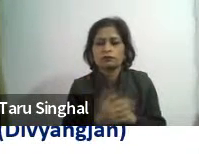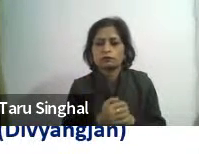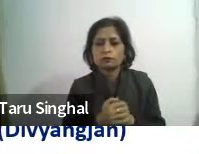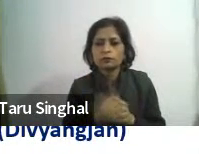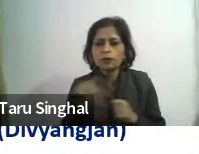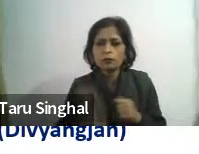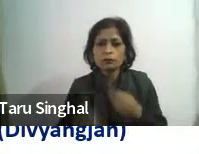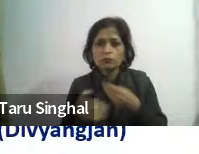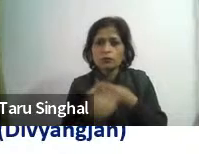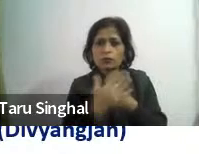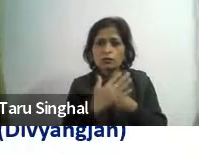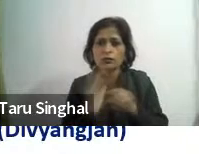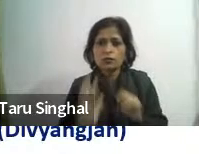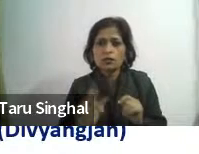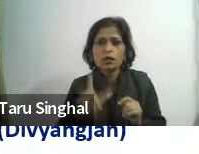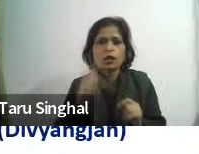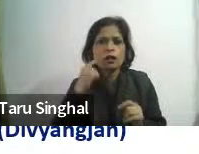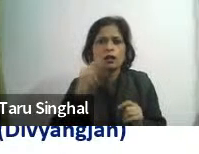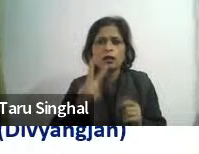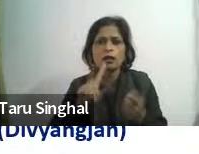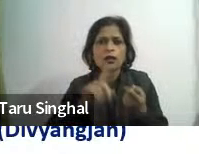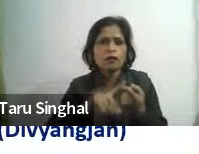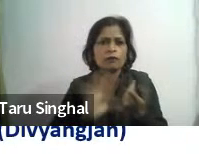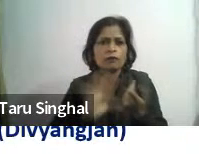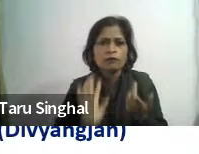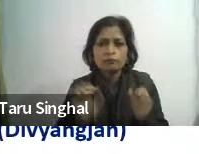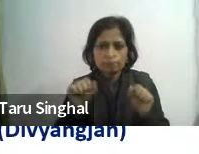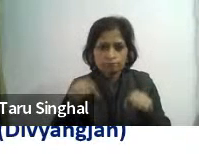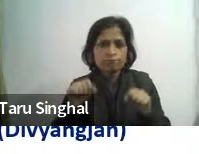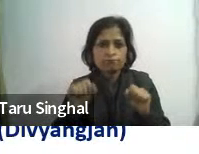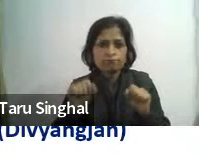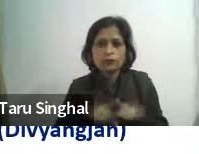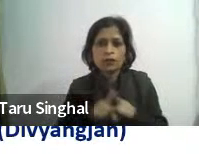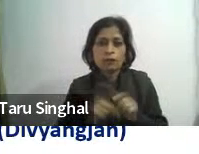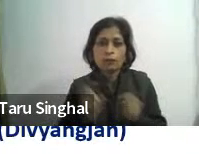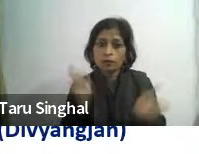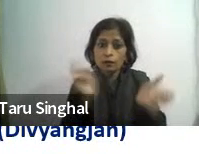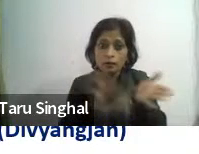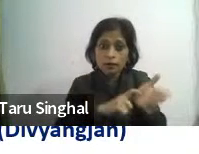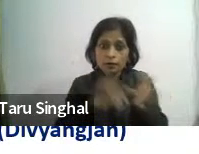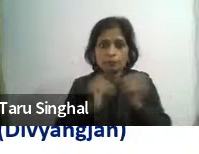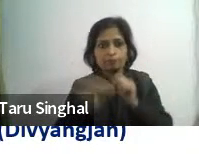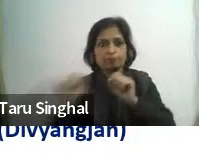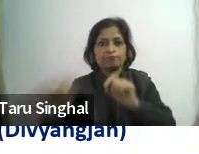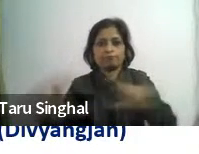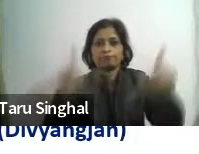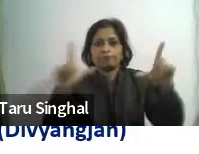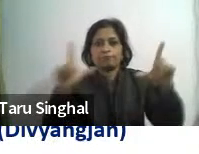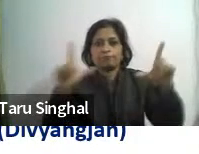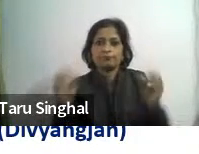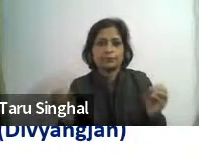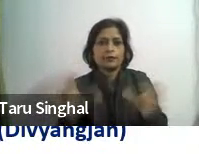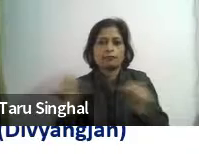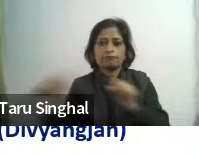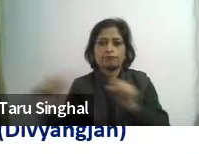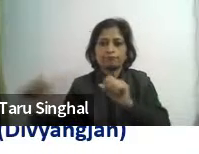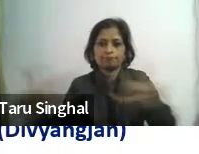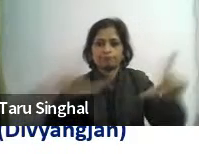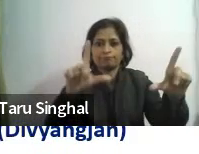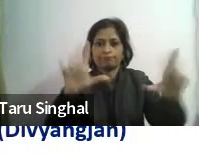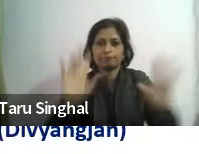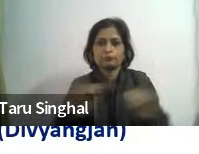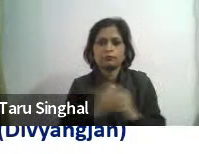that this is being live streamed. Betty. Yes, ma'am. That as soon as I click on it, it comes as Yeah. And comes